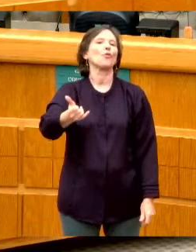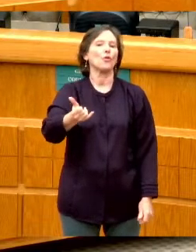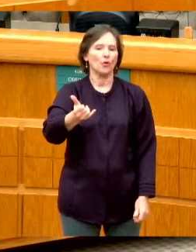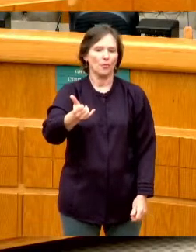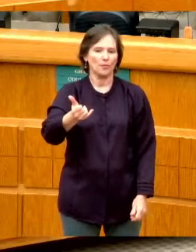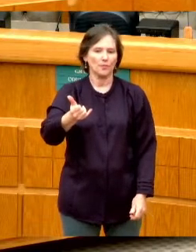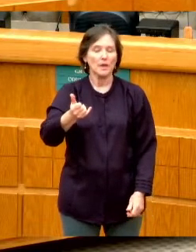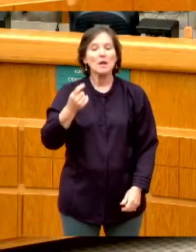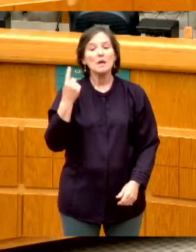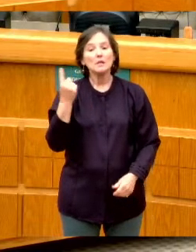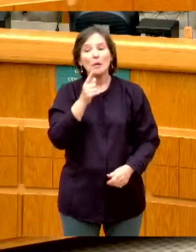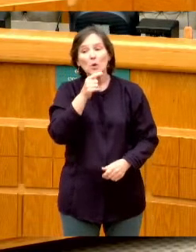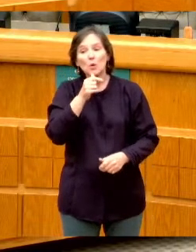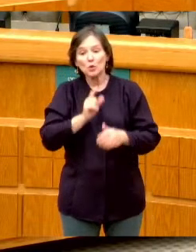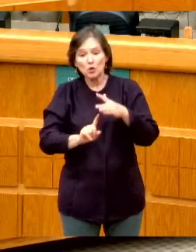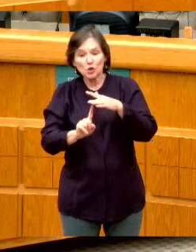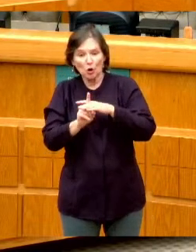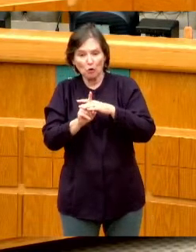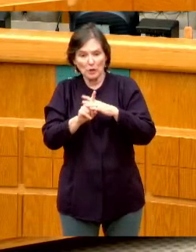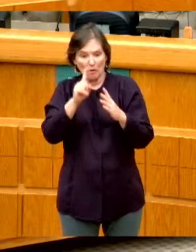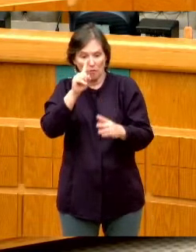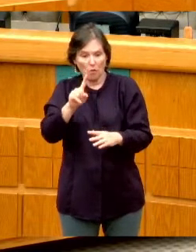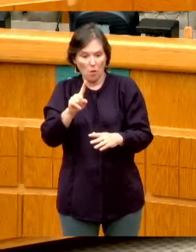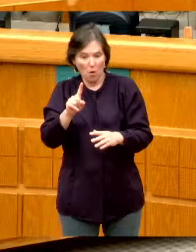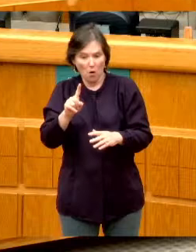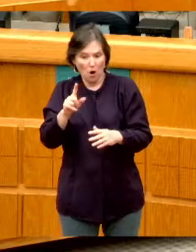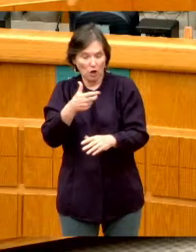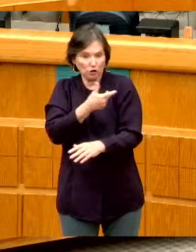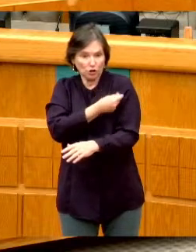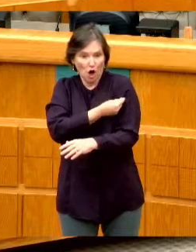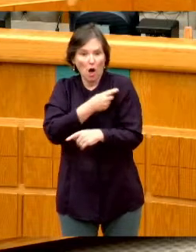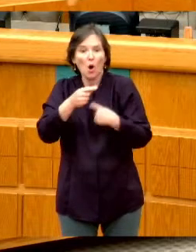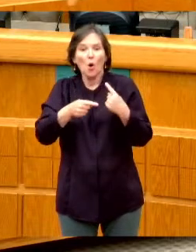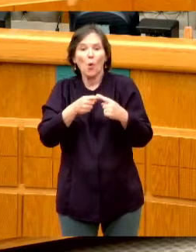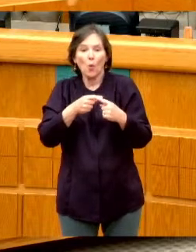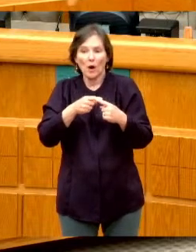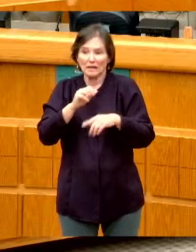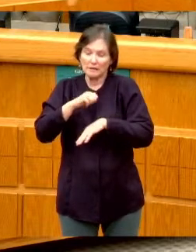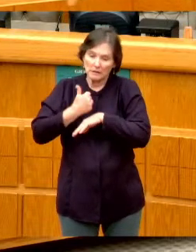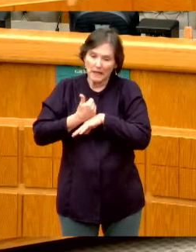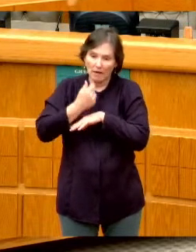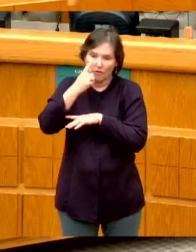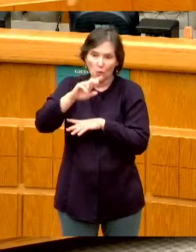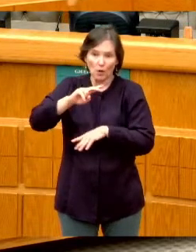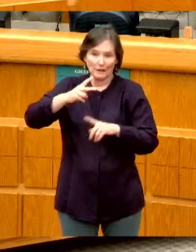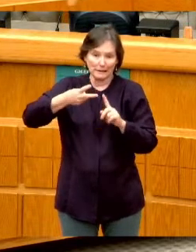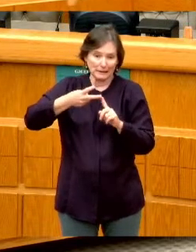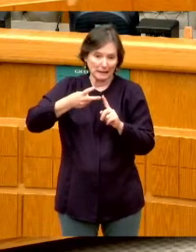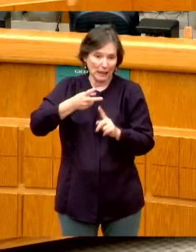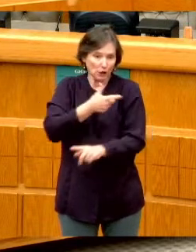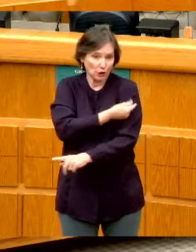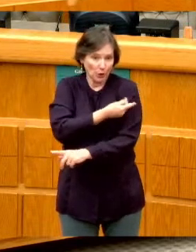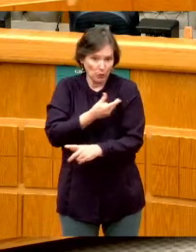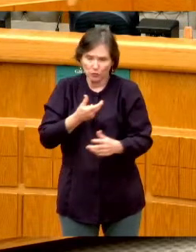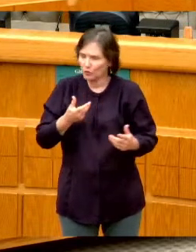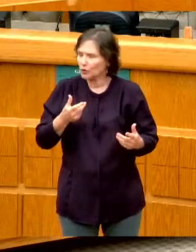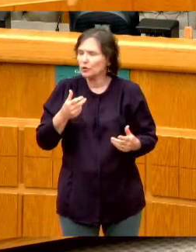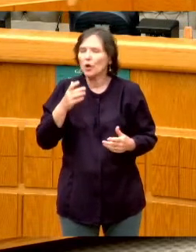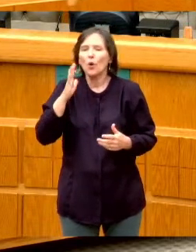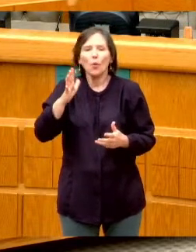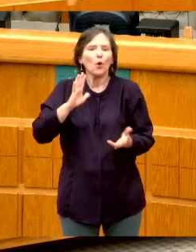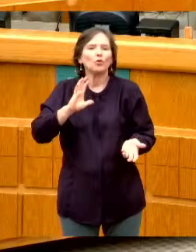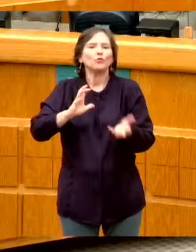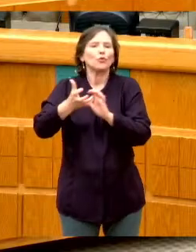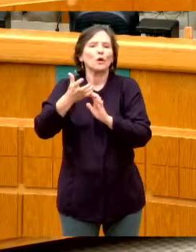deprive someone of receiving their vaccine. So please do not attempt to go in and